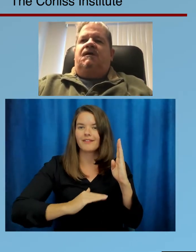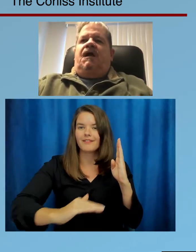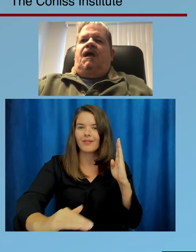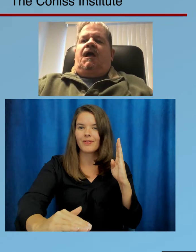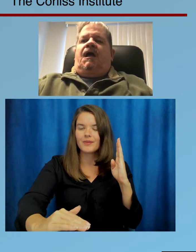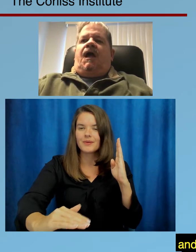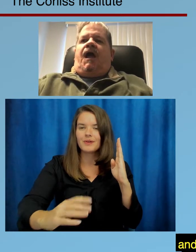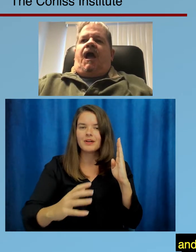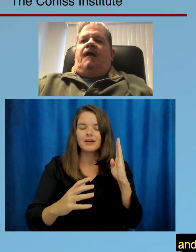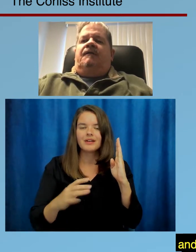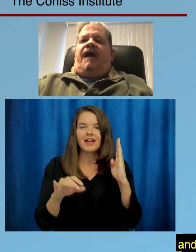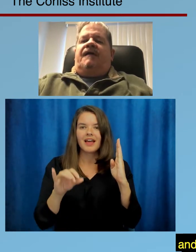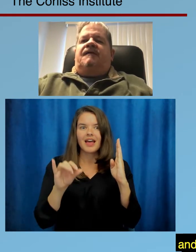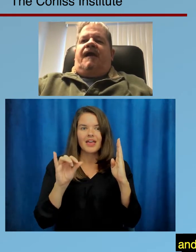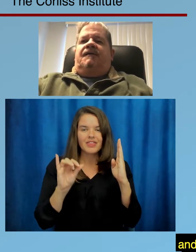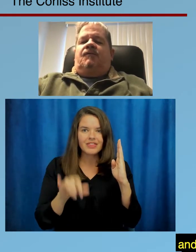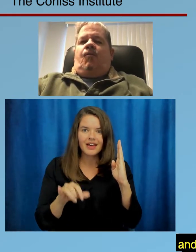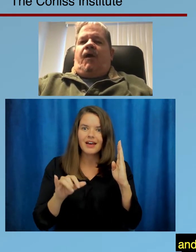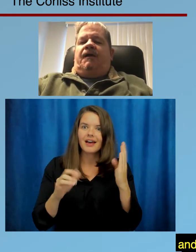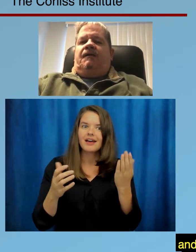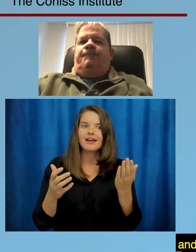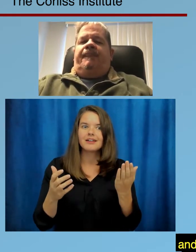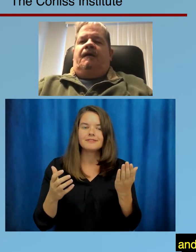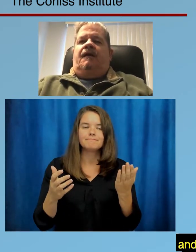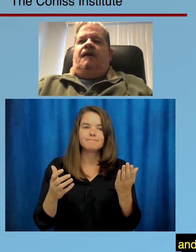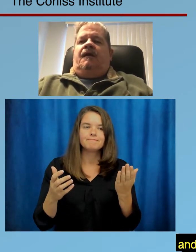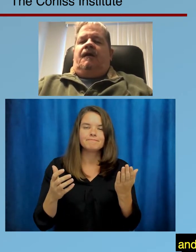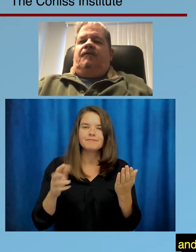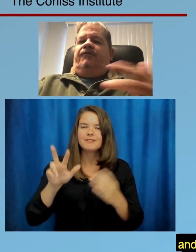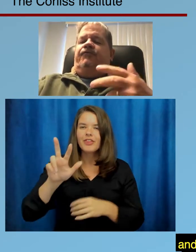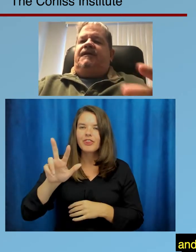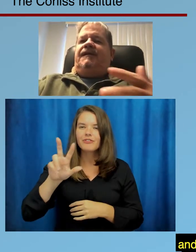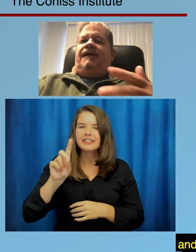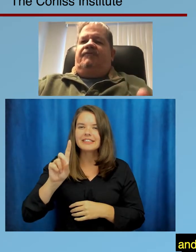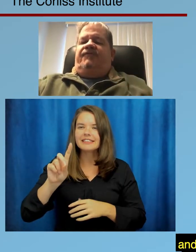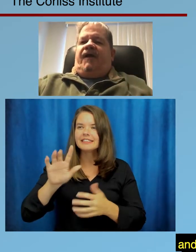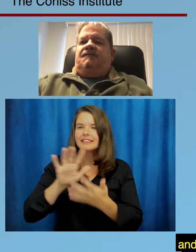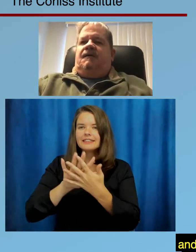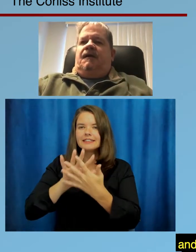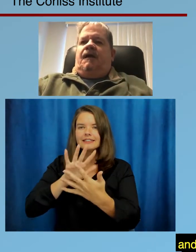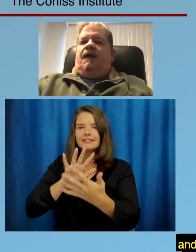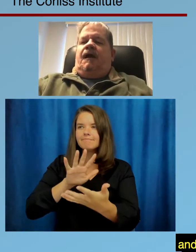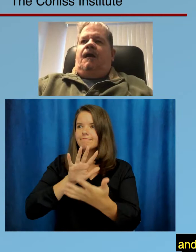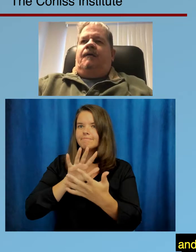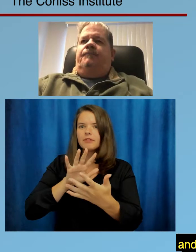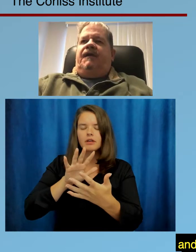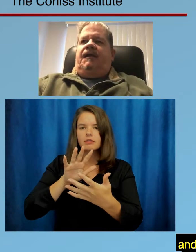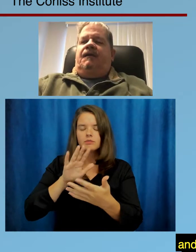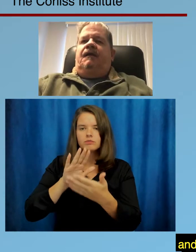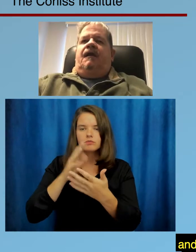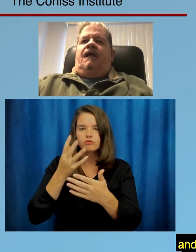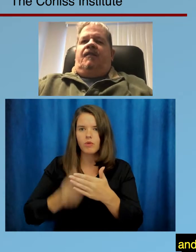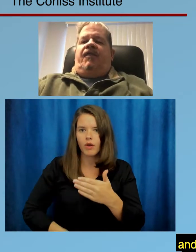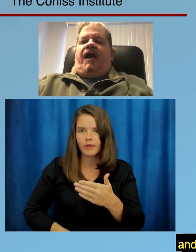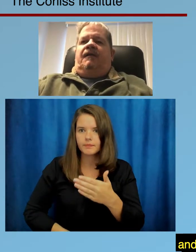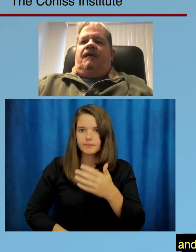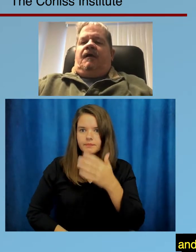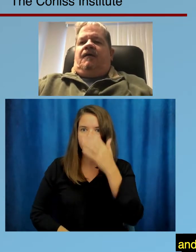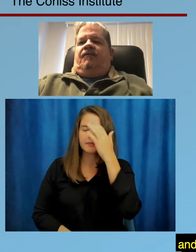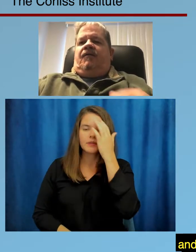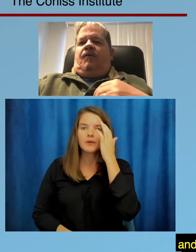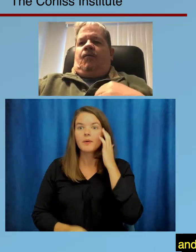floors, and that takes away the 3D effect, meaning